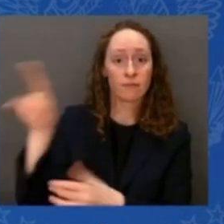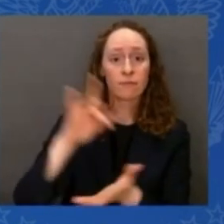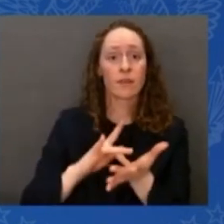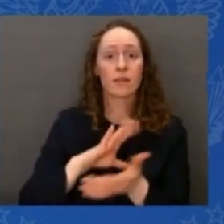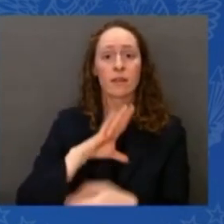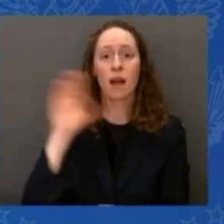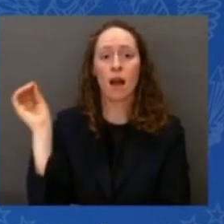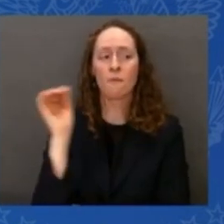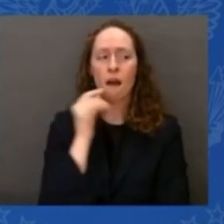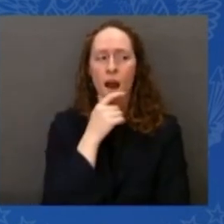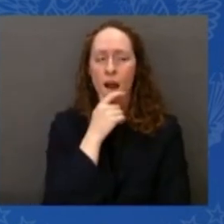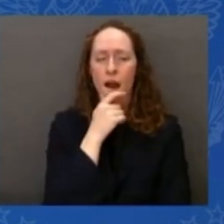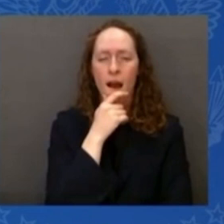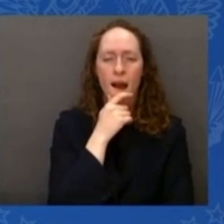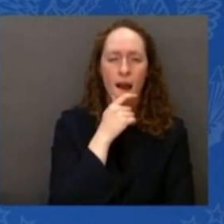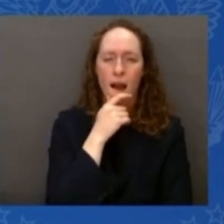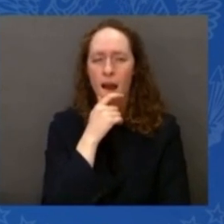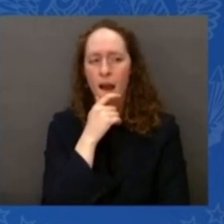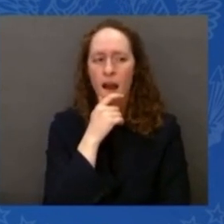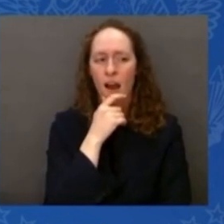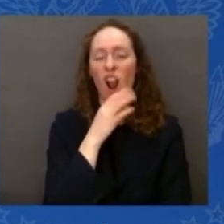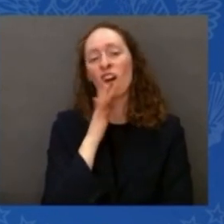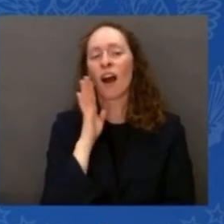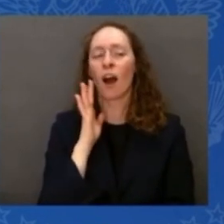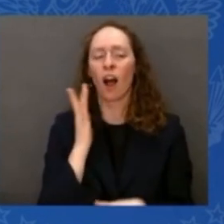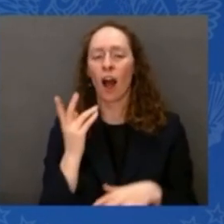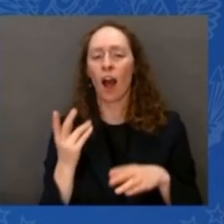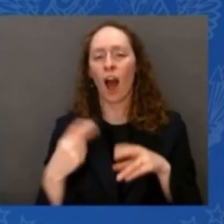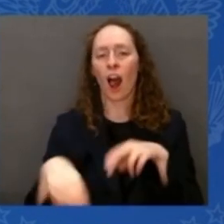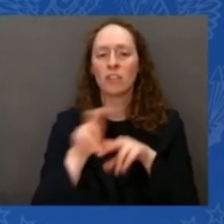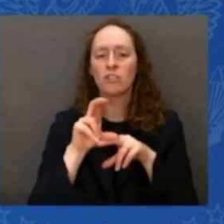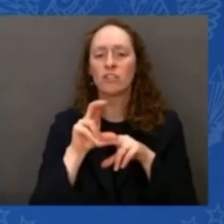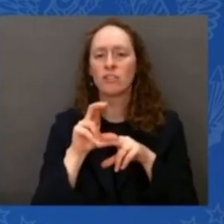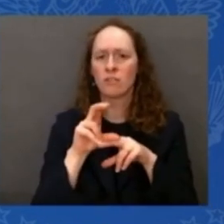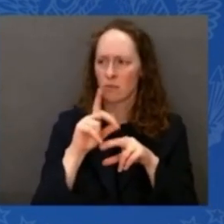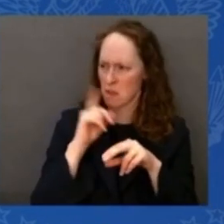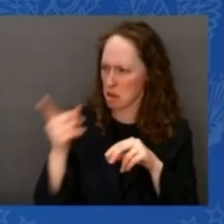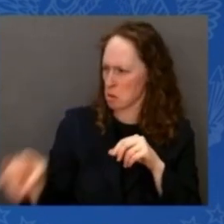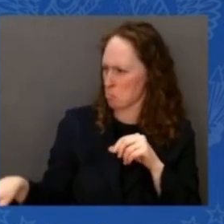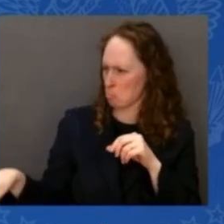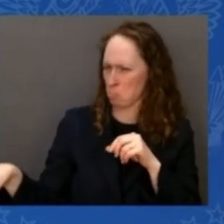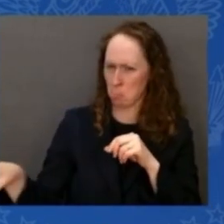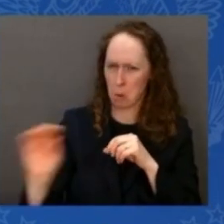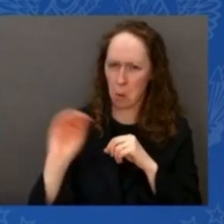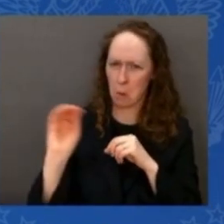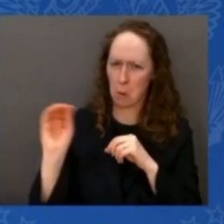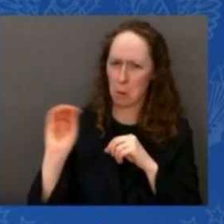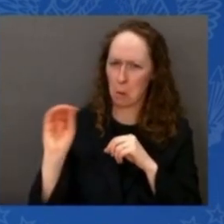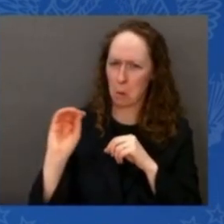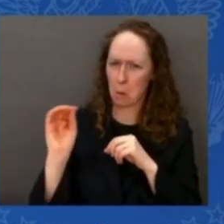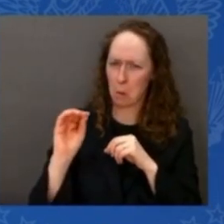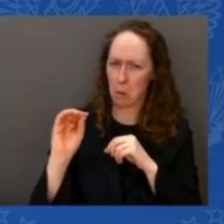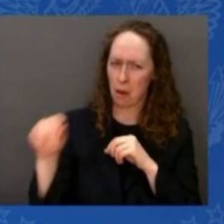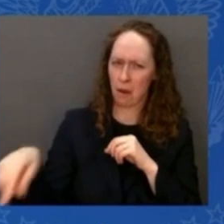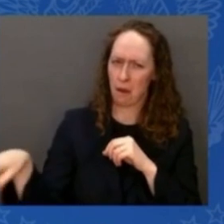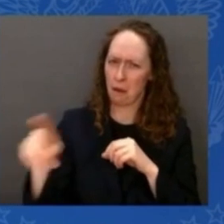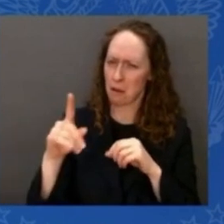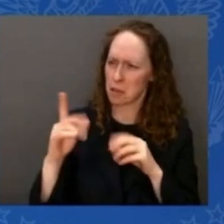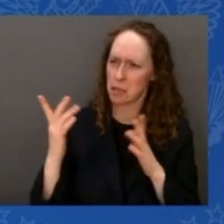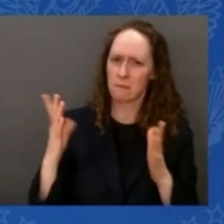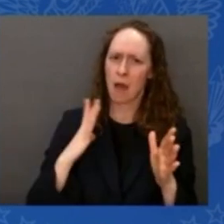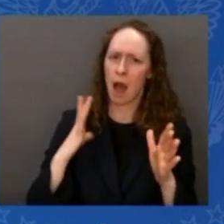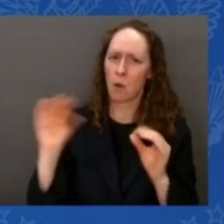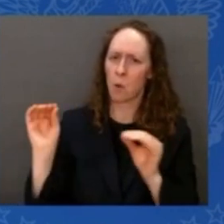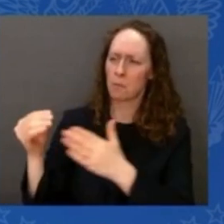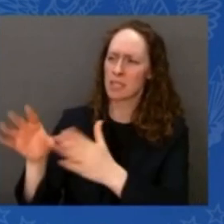what? It's not only fair, it reduces the deficit when you do that. Folks, we're really giving Medicare the power to negotiate